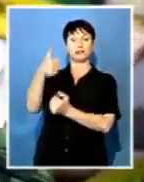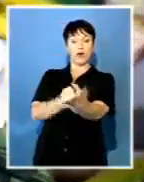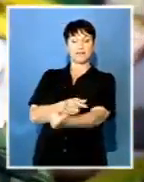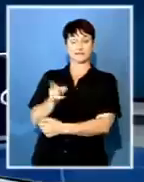Johannesburg. Chris Aldo-Lewis, SABC News, Chris The